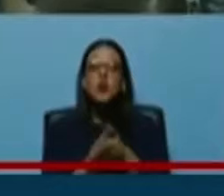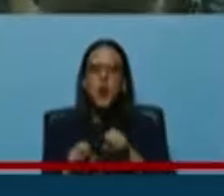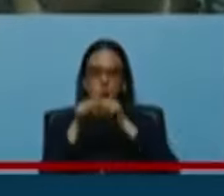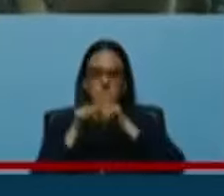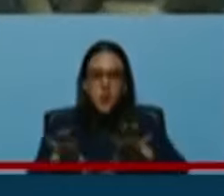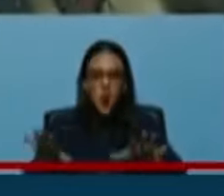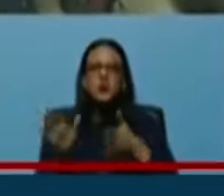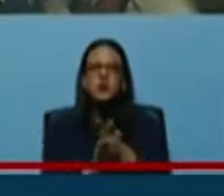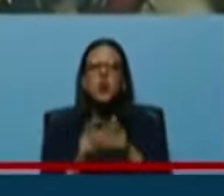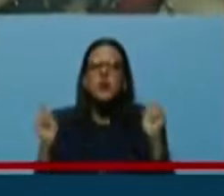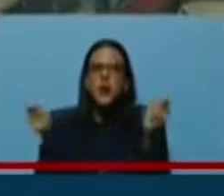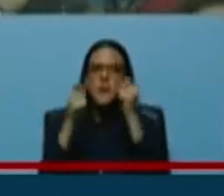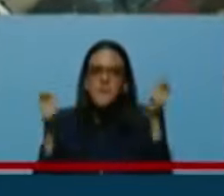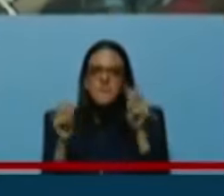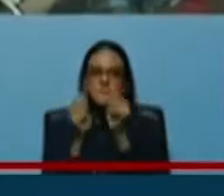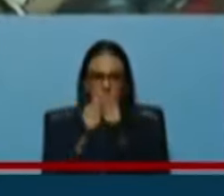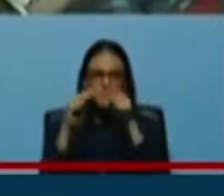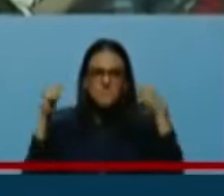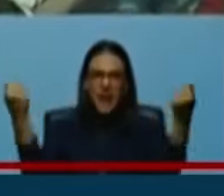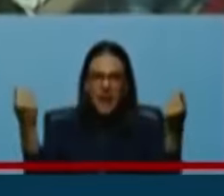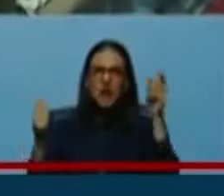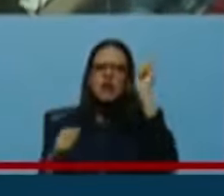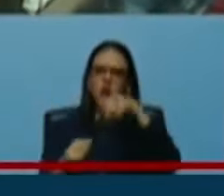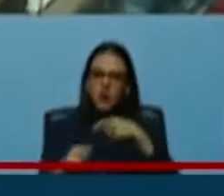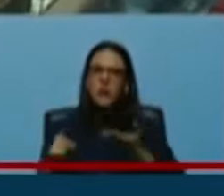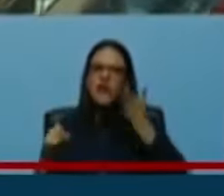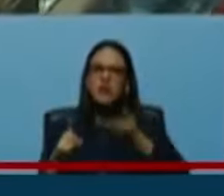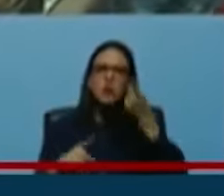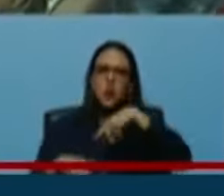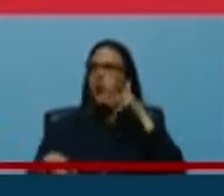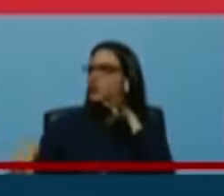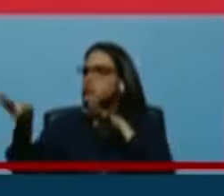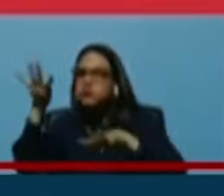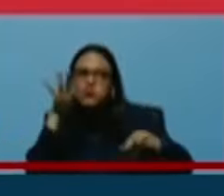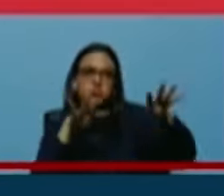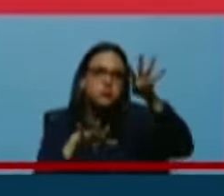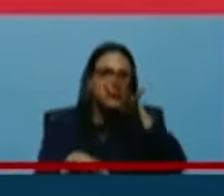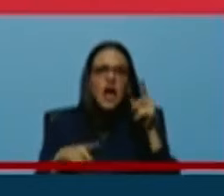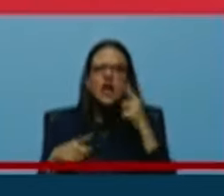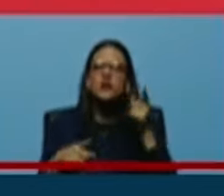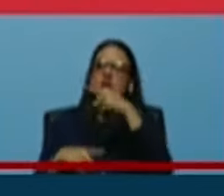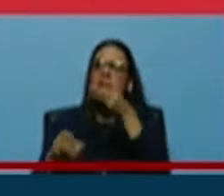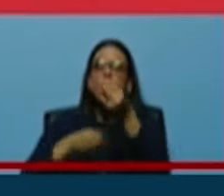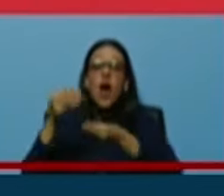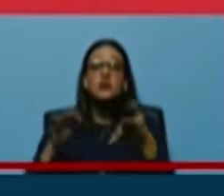states in the preparatory meeting of the Bloc's Council of Social Movements.